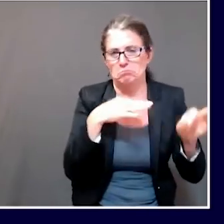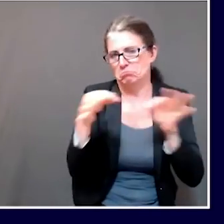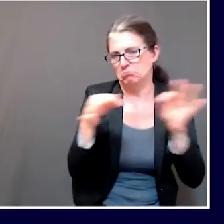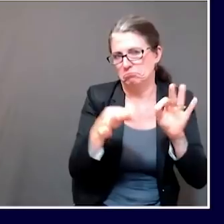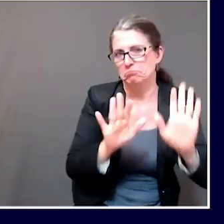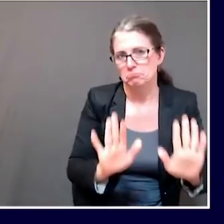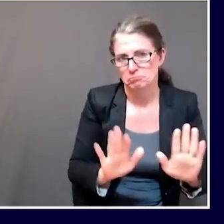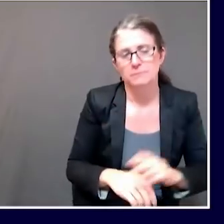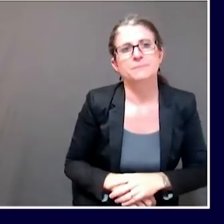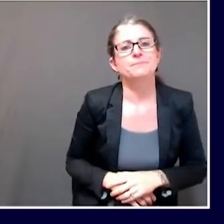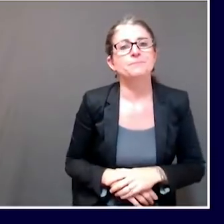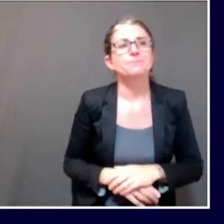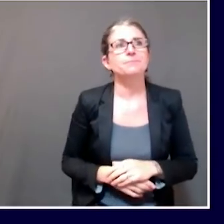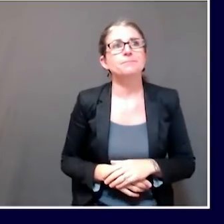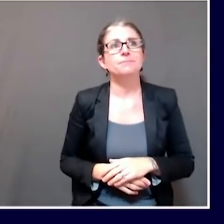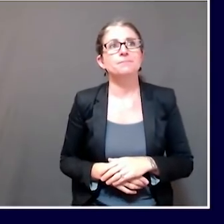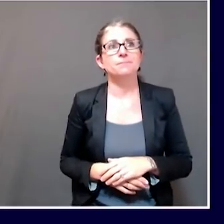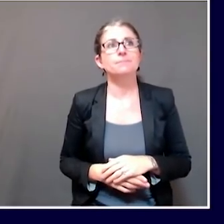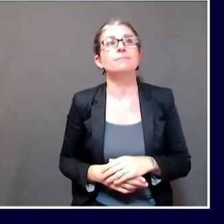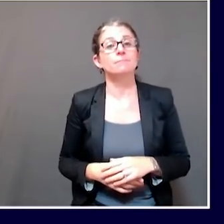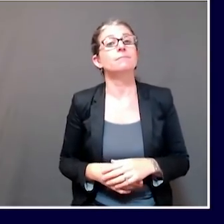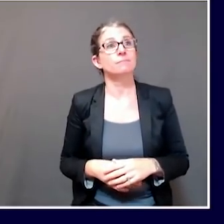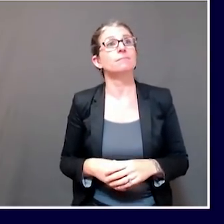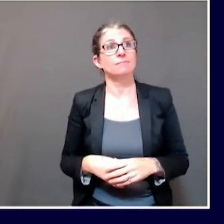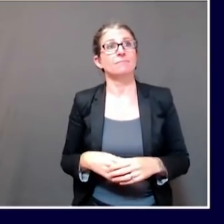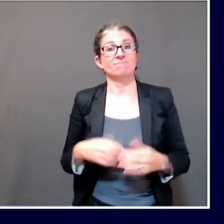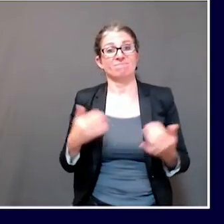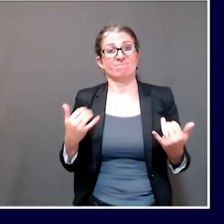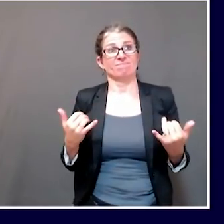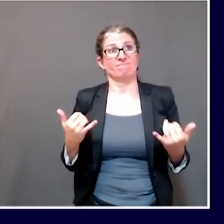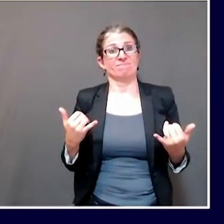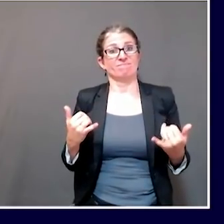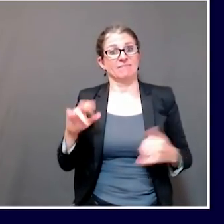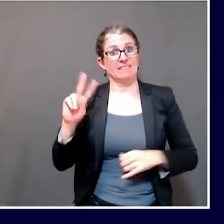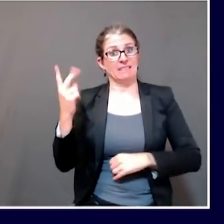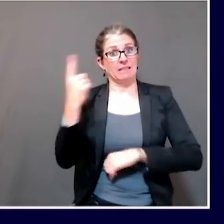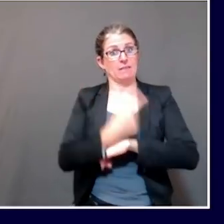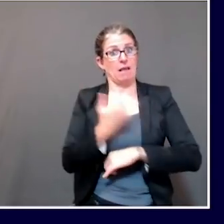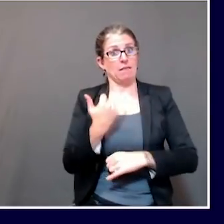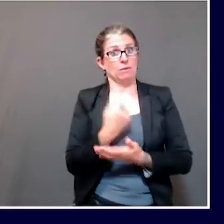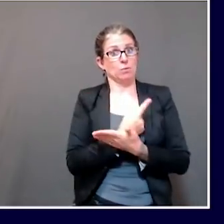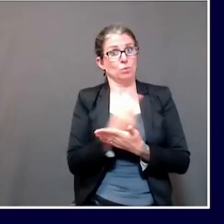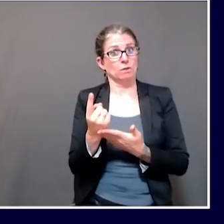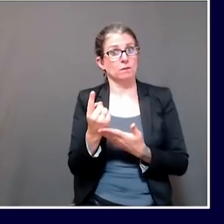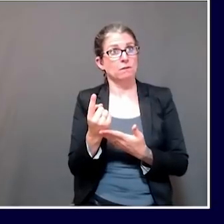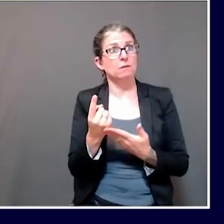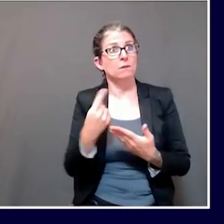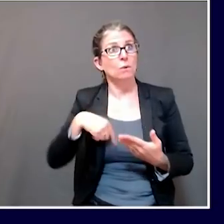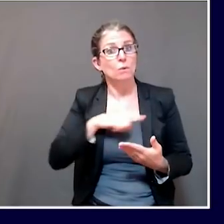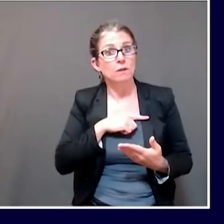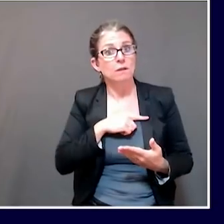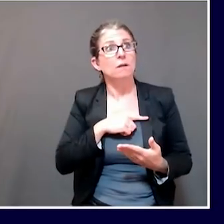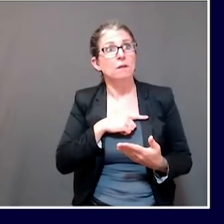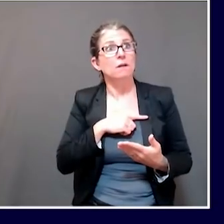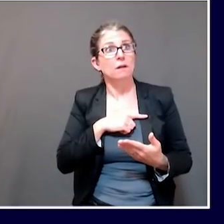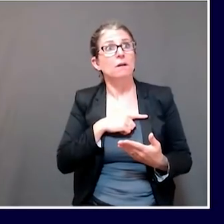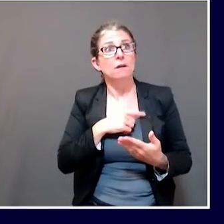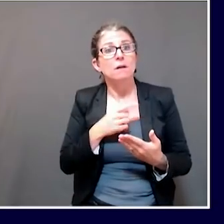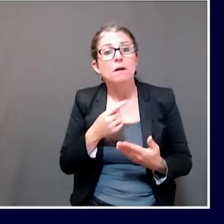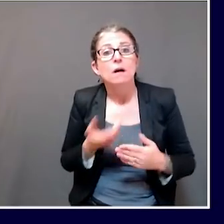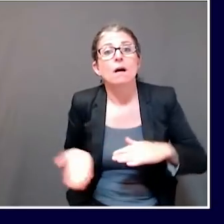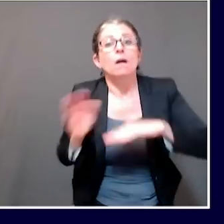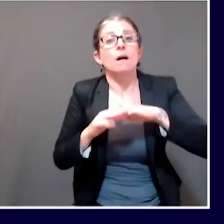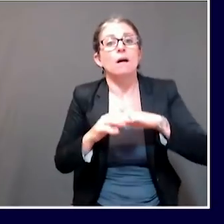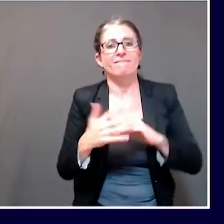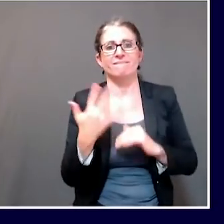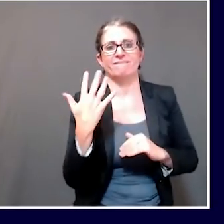today marks the second day this week where we have had a net total of five additional cases each